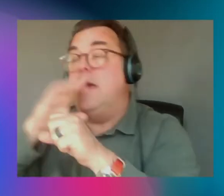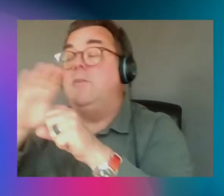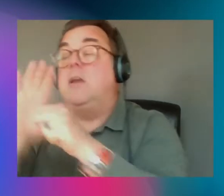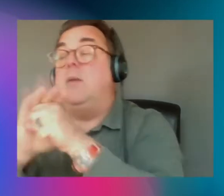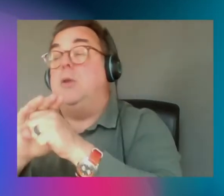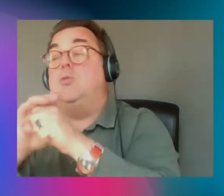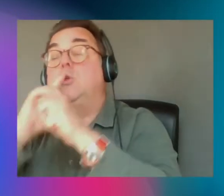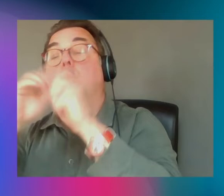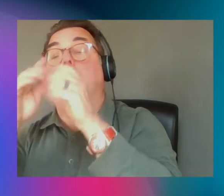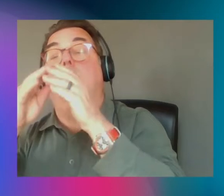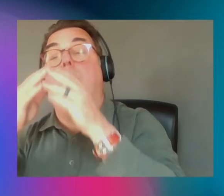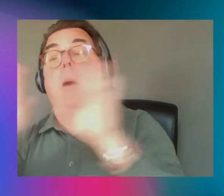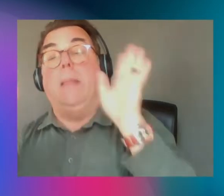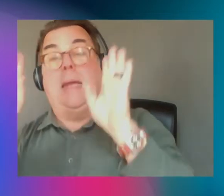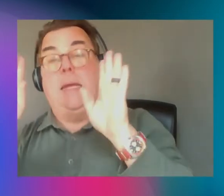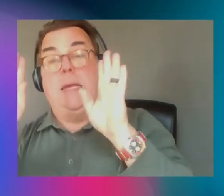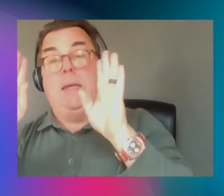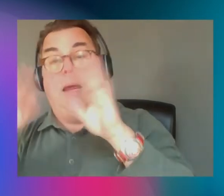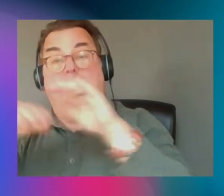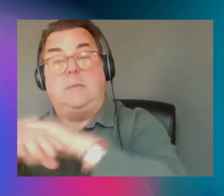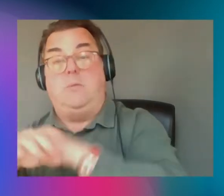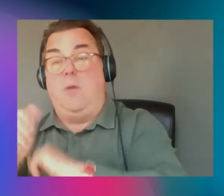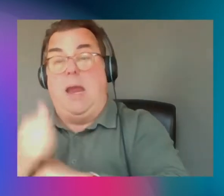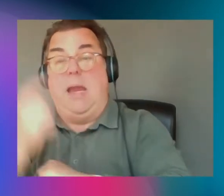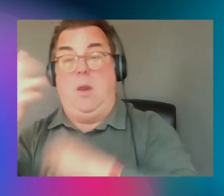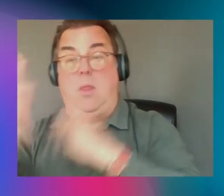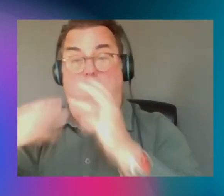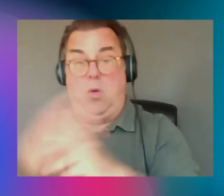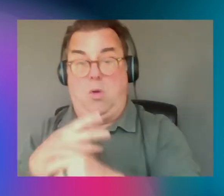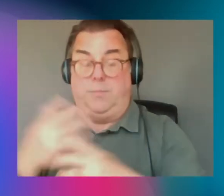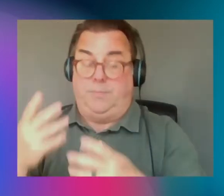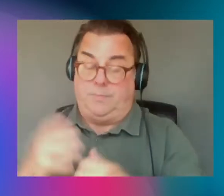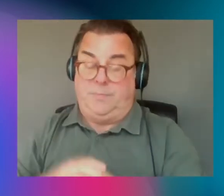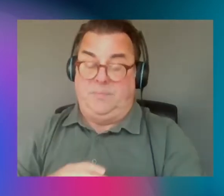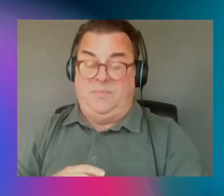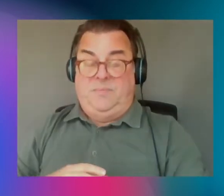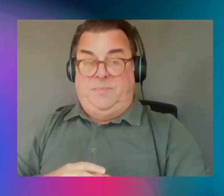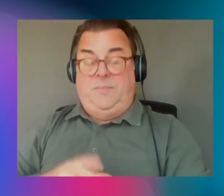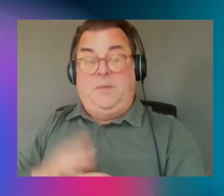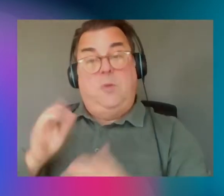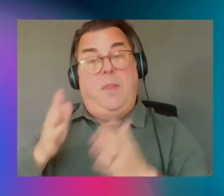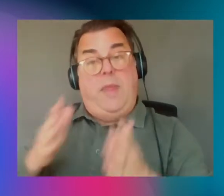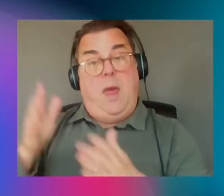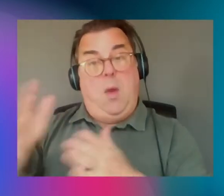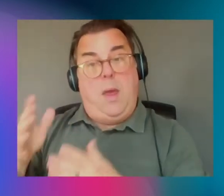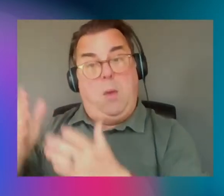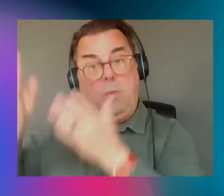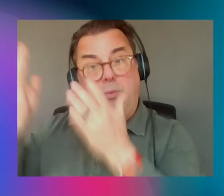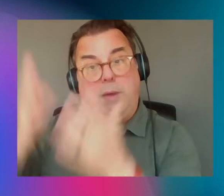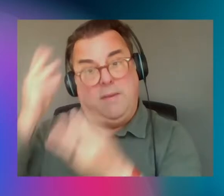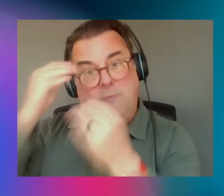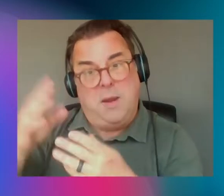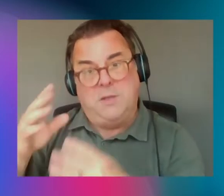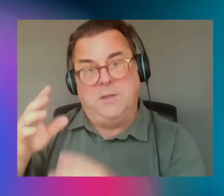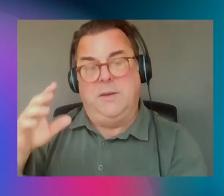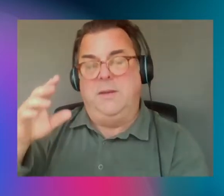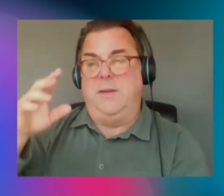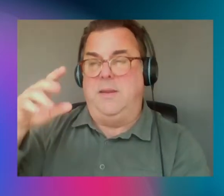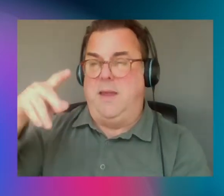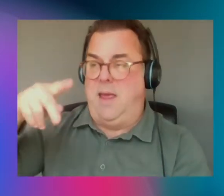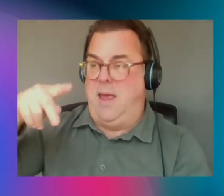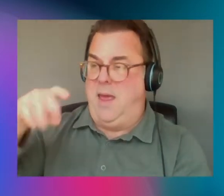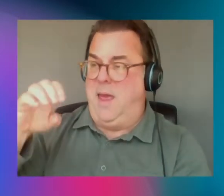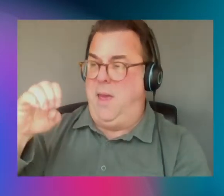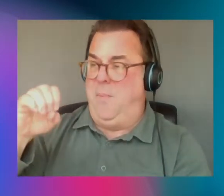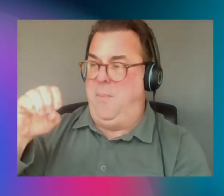and openly accessible to anybody in the world, right? So in that sense, we're bringing all this data, petabytes and petabytes of data into to